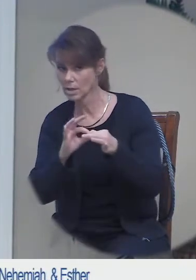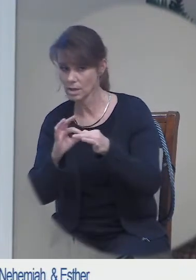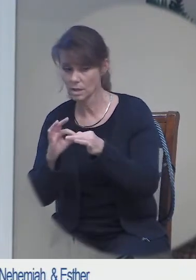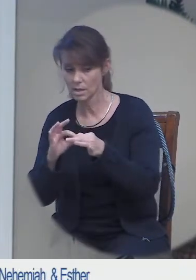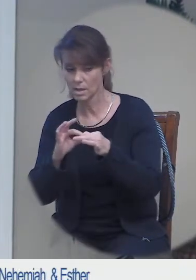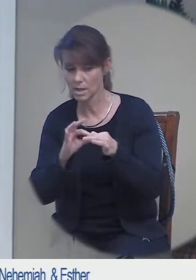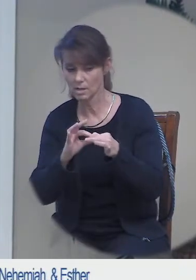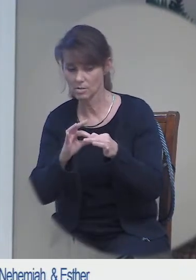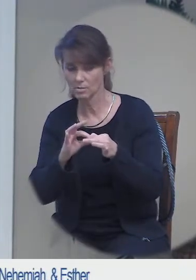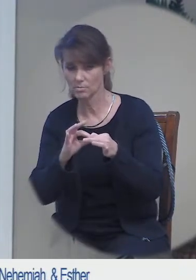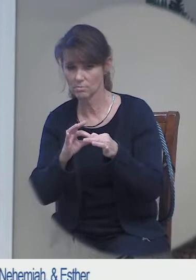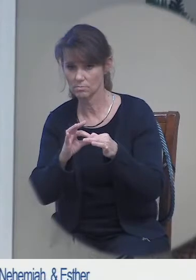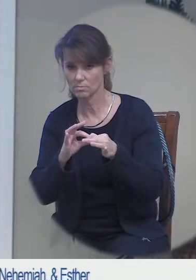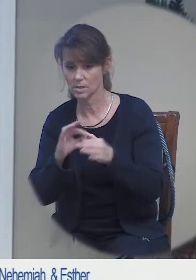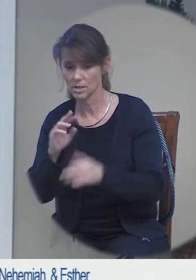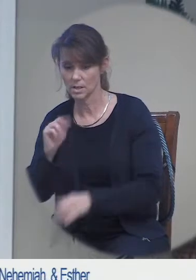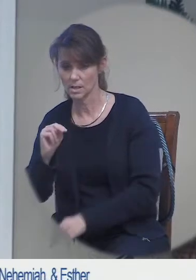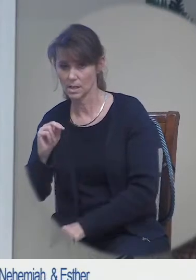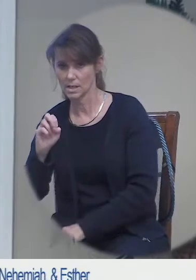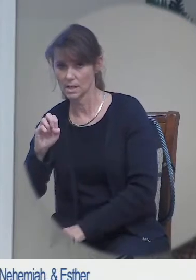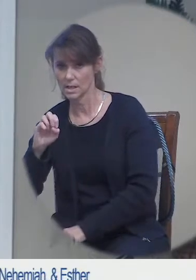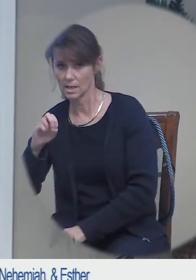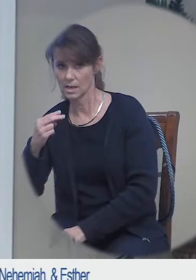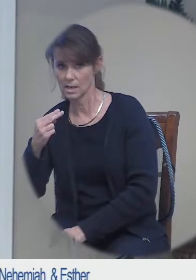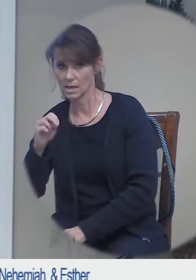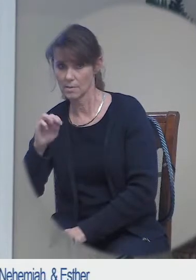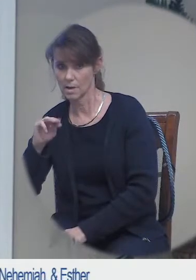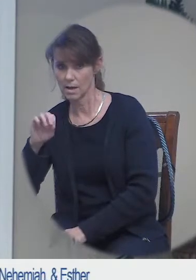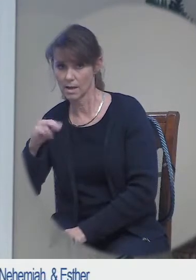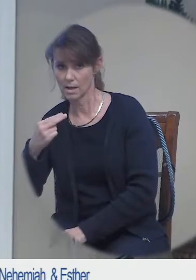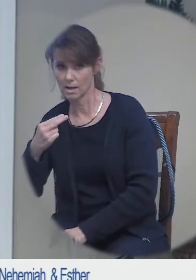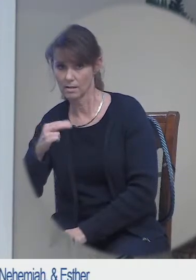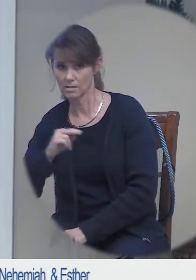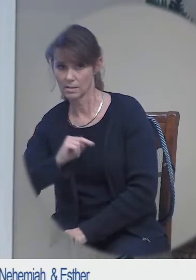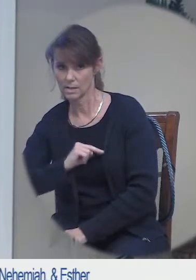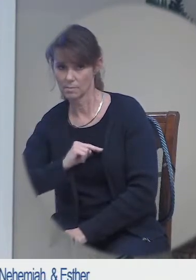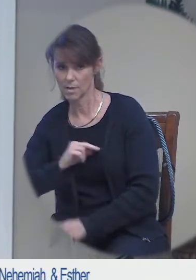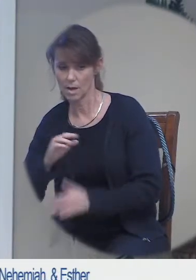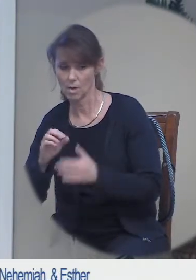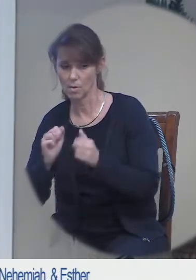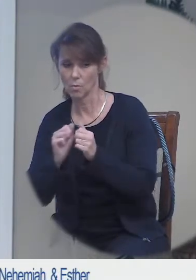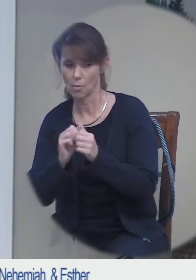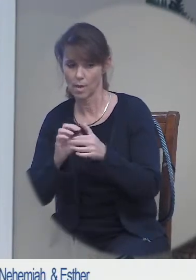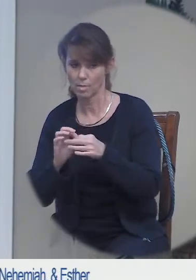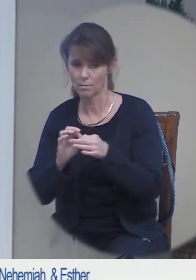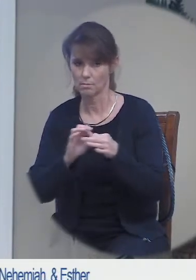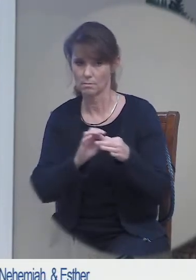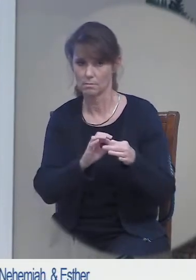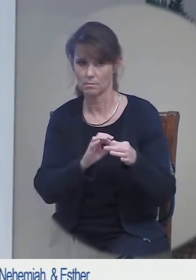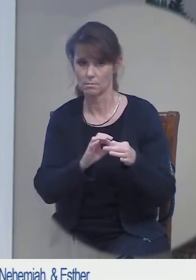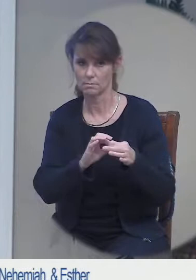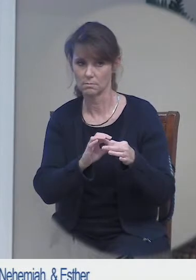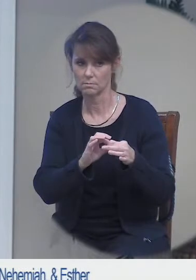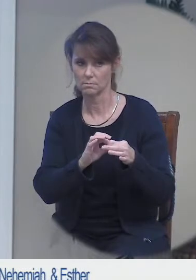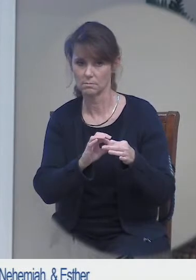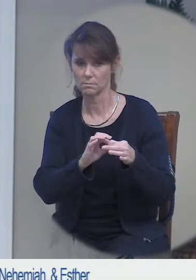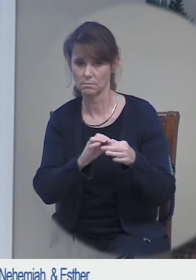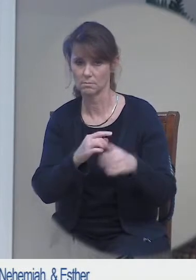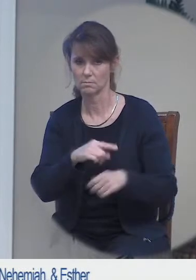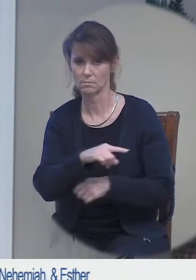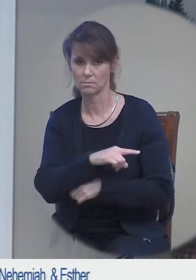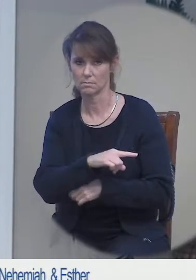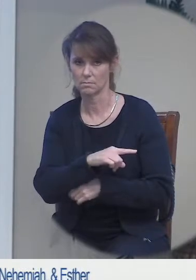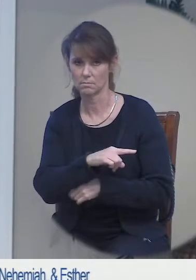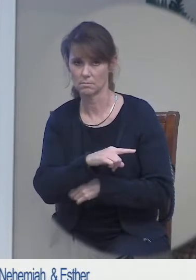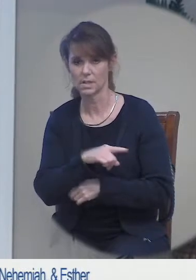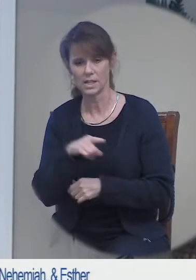with what's been going on before. And the reason I say that is because Nehemiah is leading from